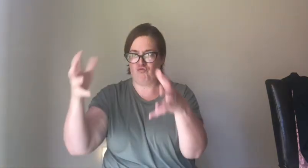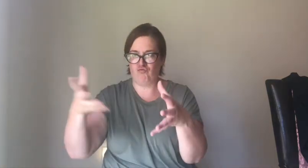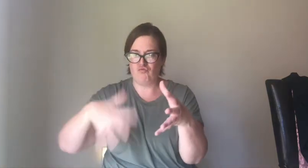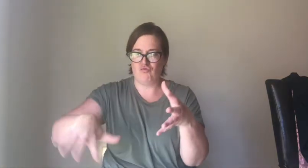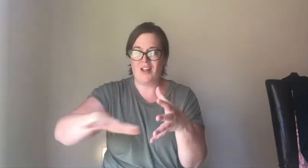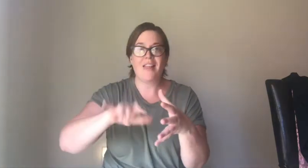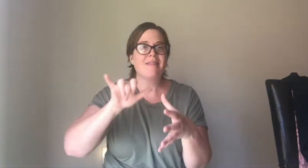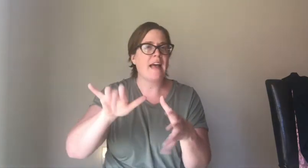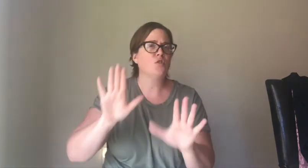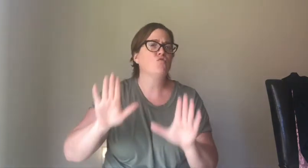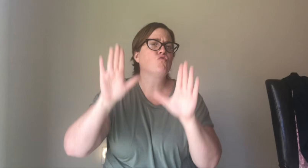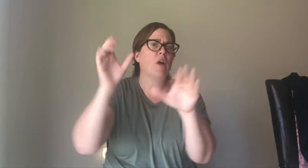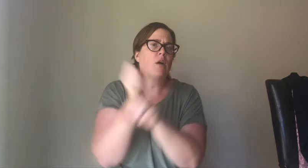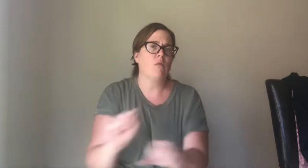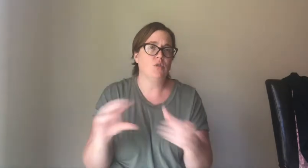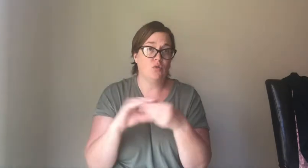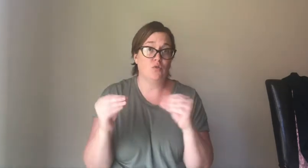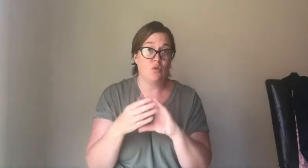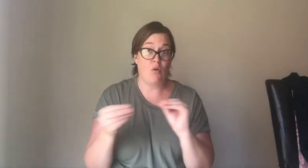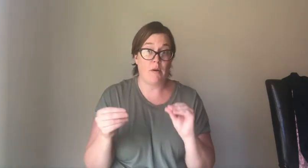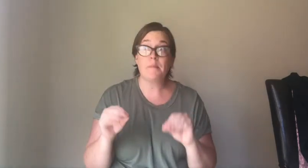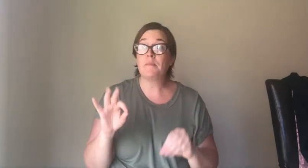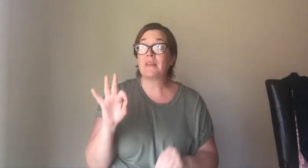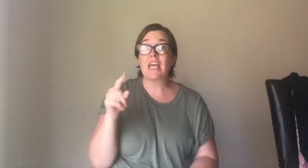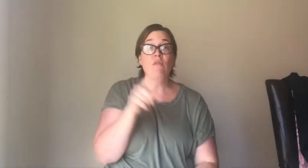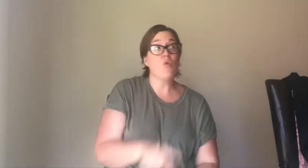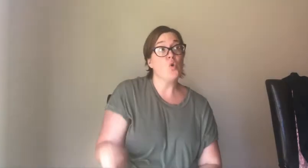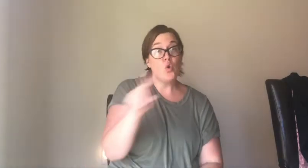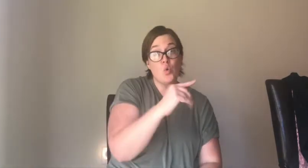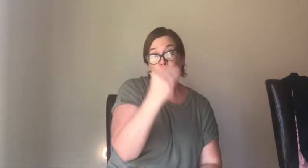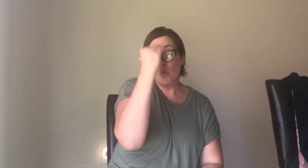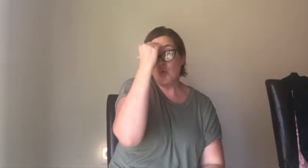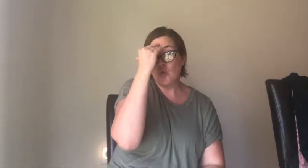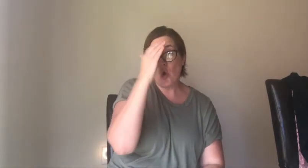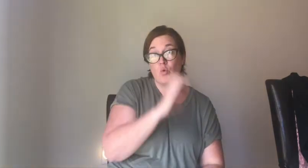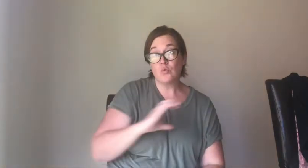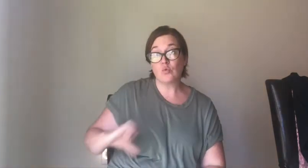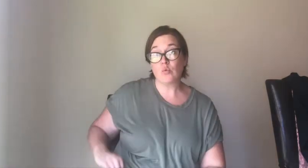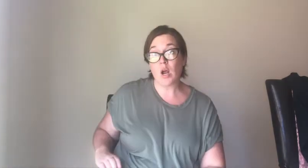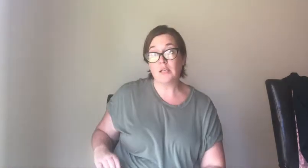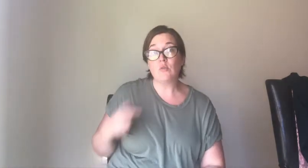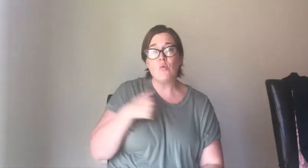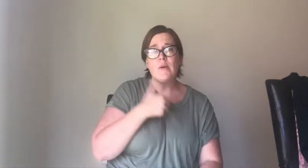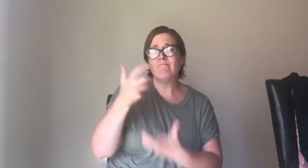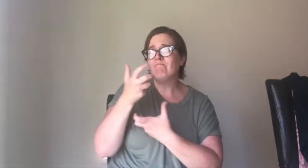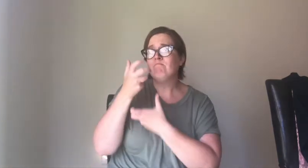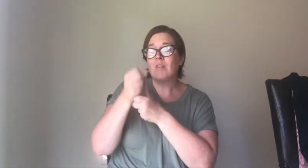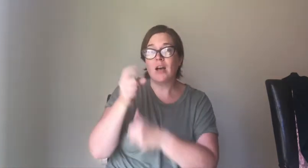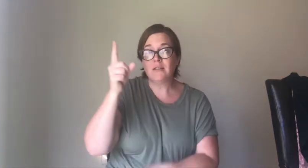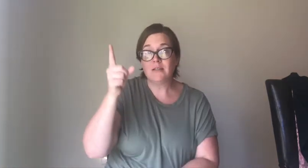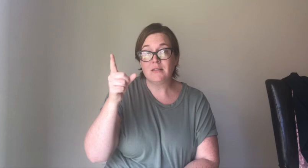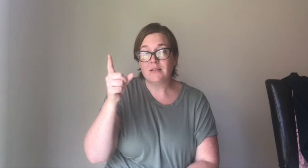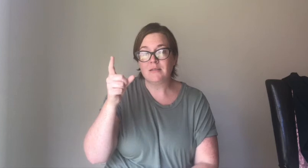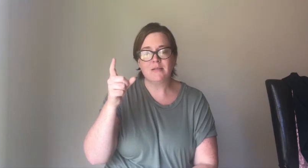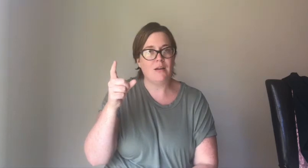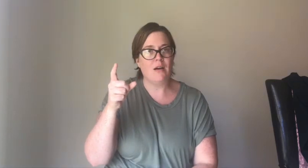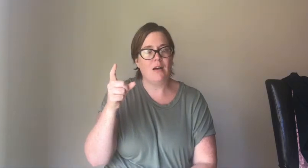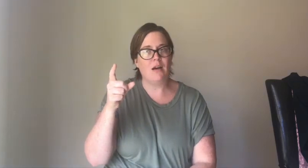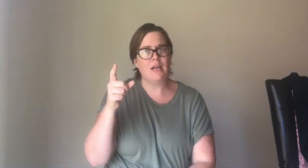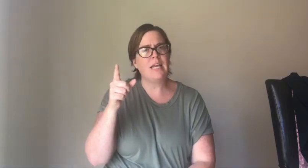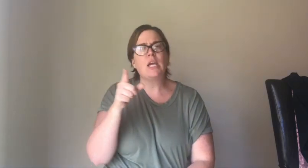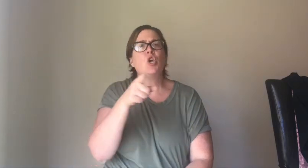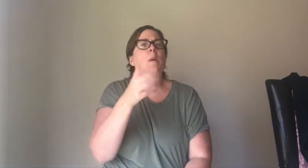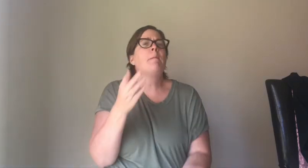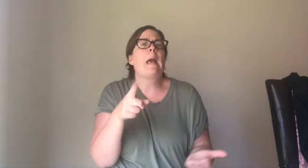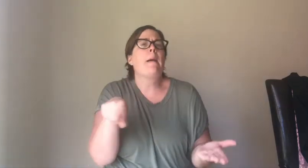We love a great rescue story, don't we? It's why the whole world tunes in for these kinds of things, because we love great rescue